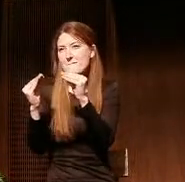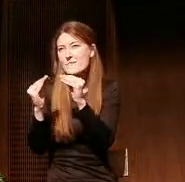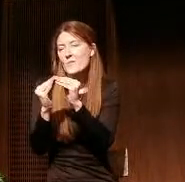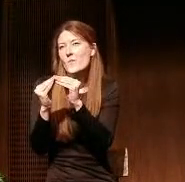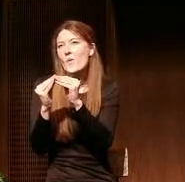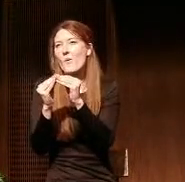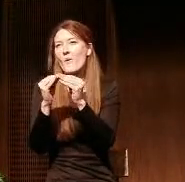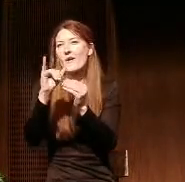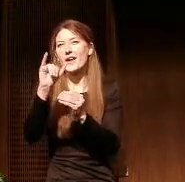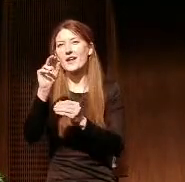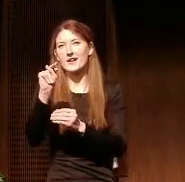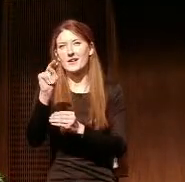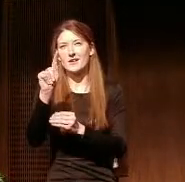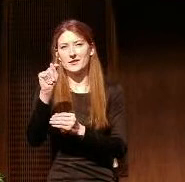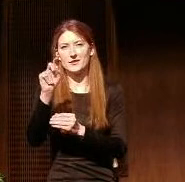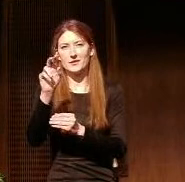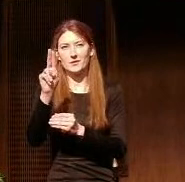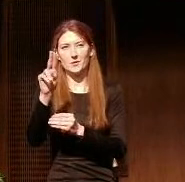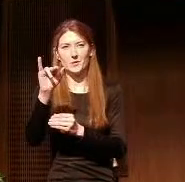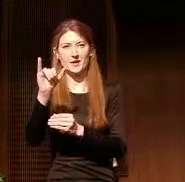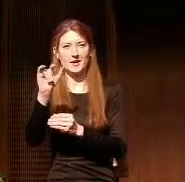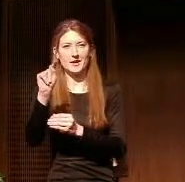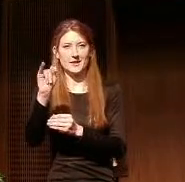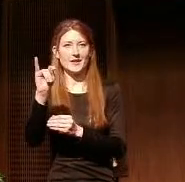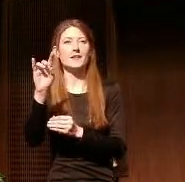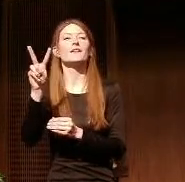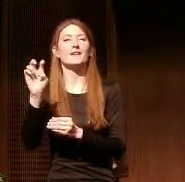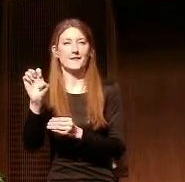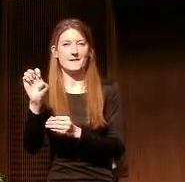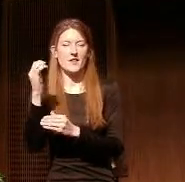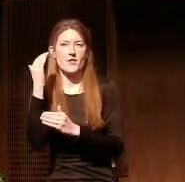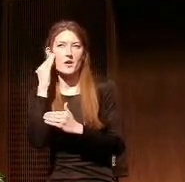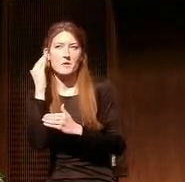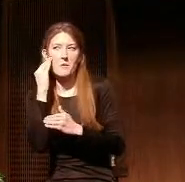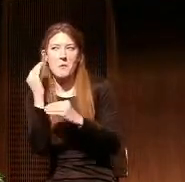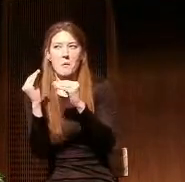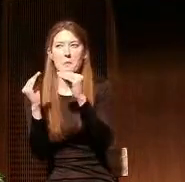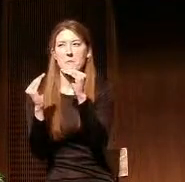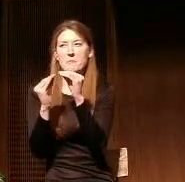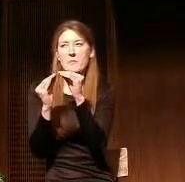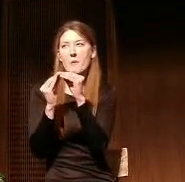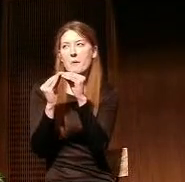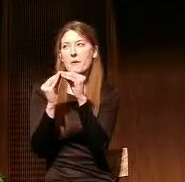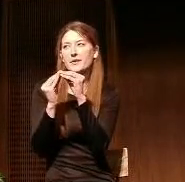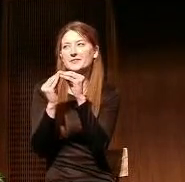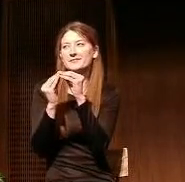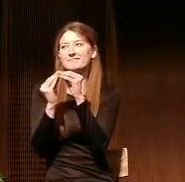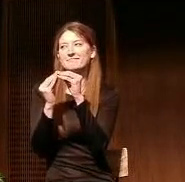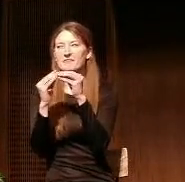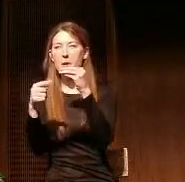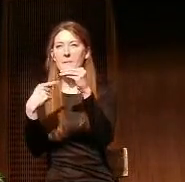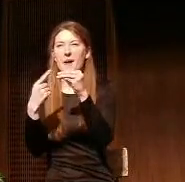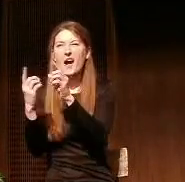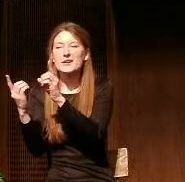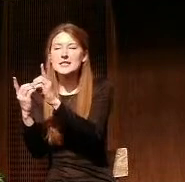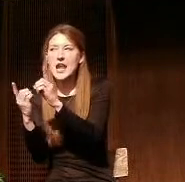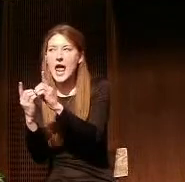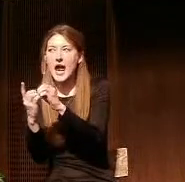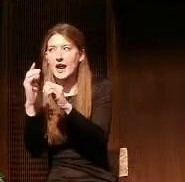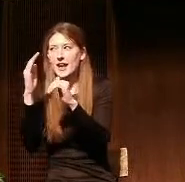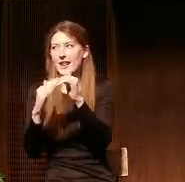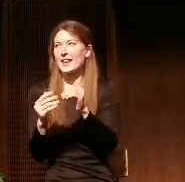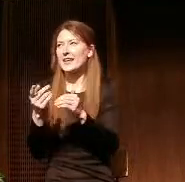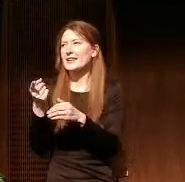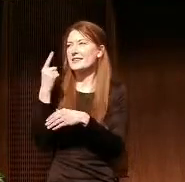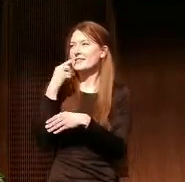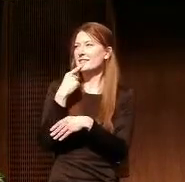about these courtship things, some of the ladies said there's something going on between Virgil and